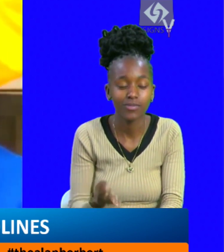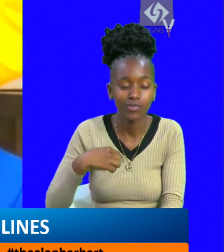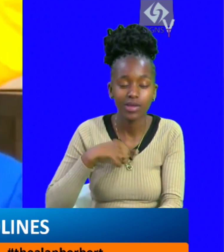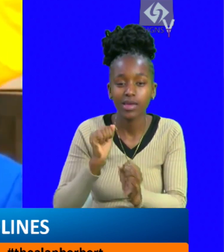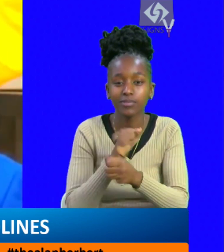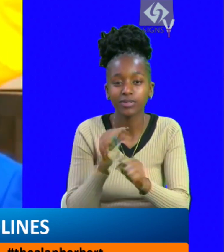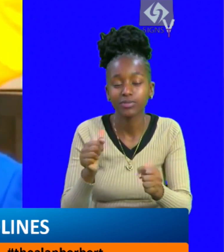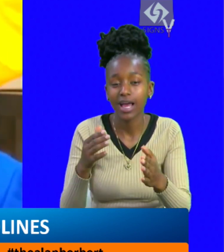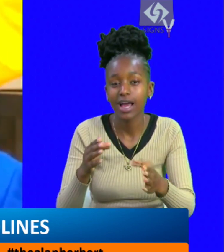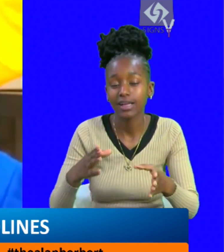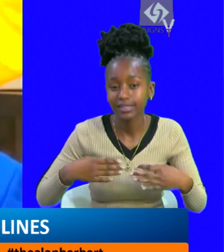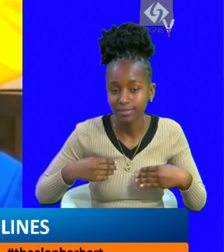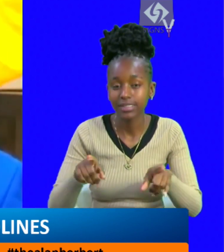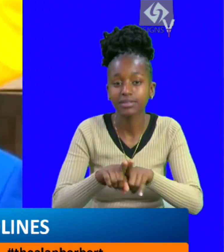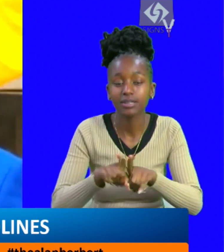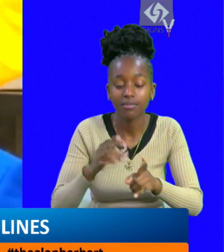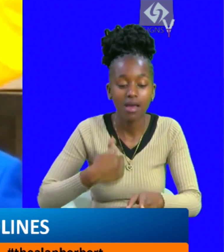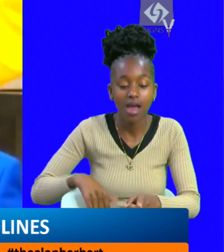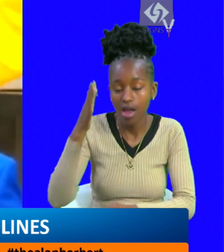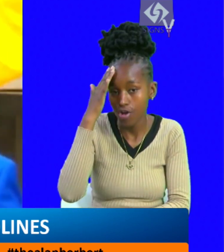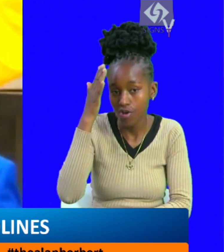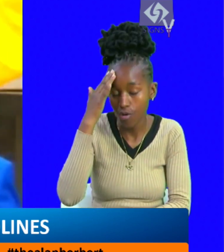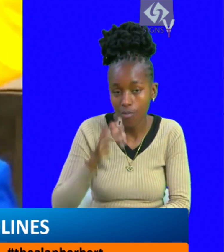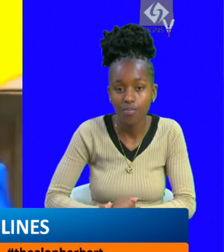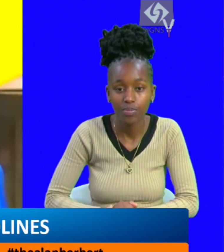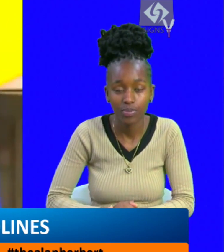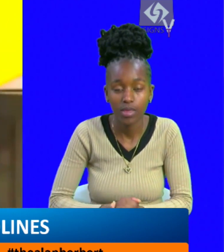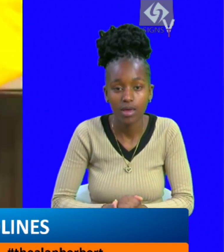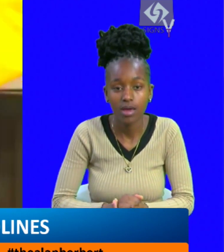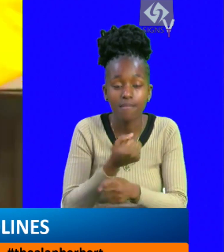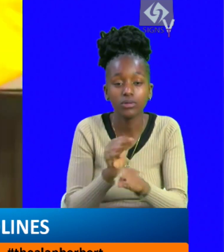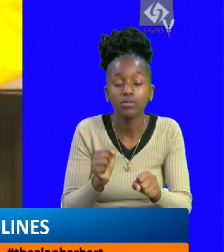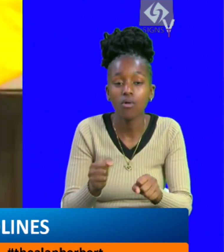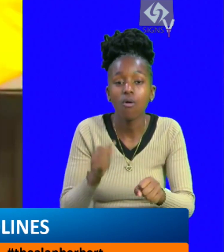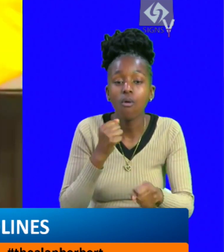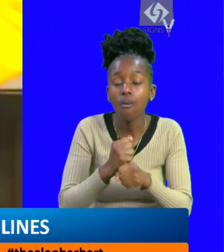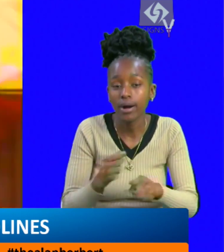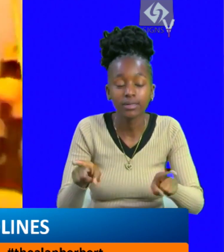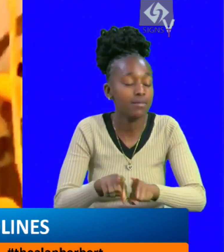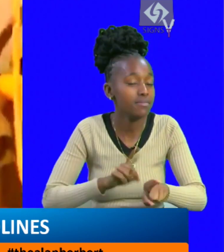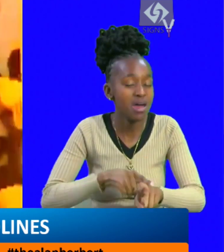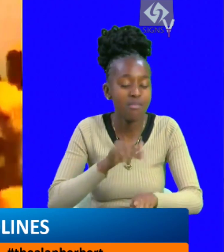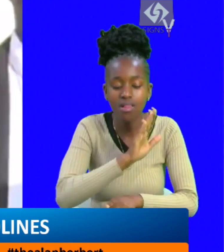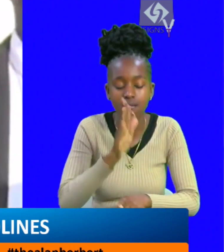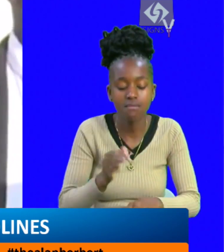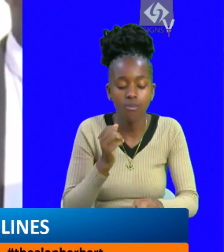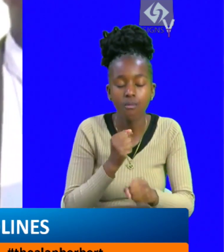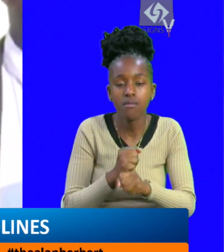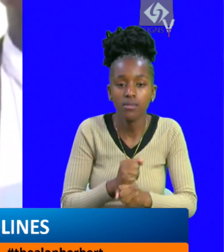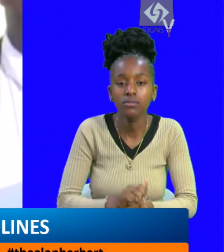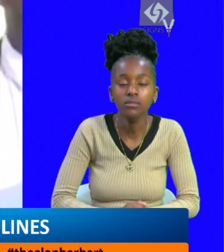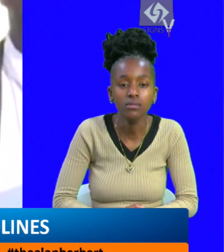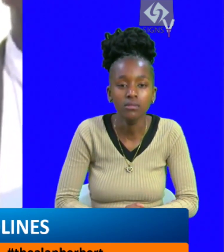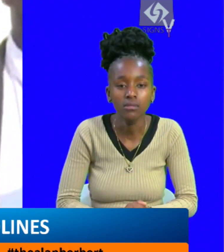iliyochaguliwa na wananchi, then that discussion is a different discussion. We should not sabotage because we want